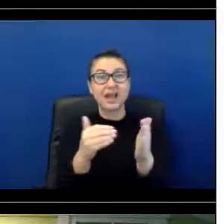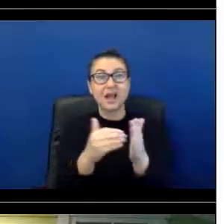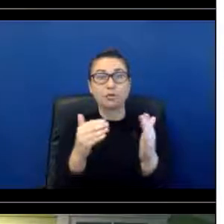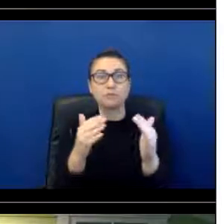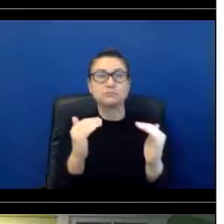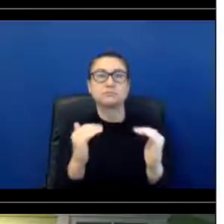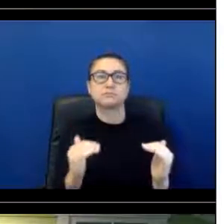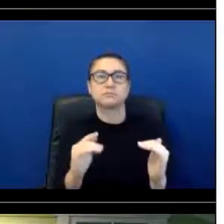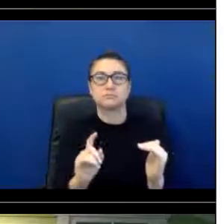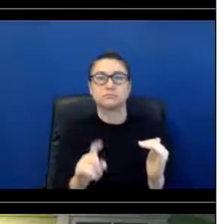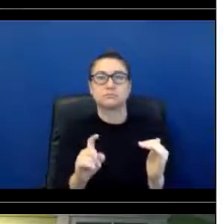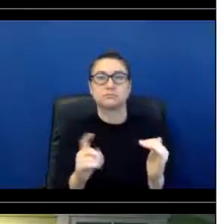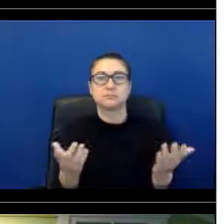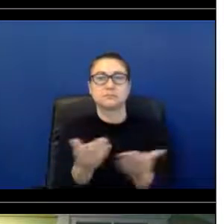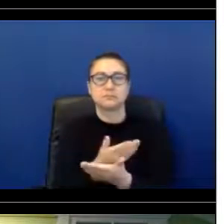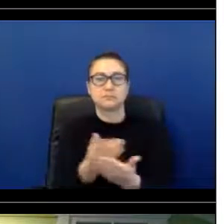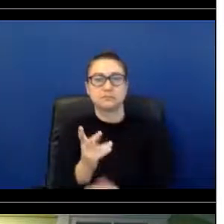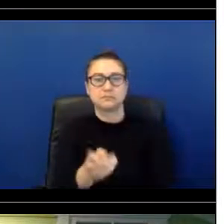option.